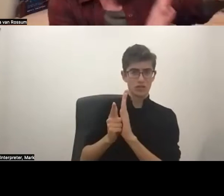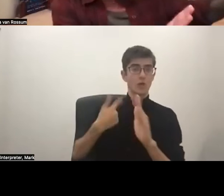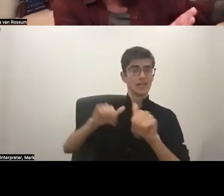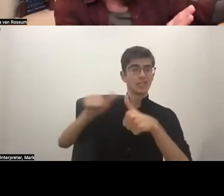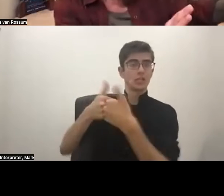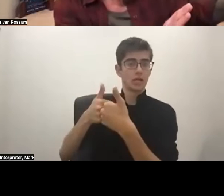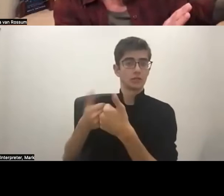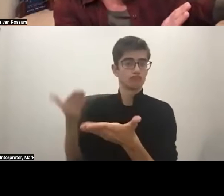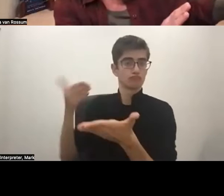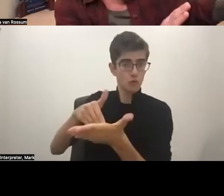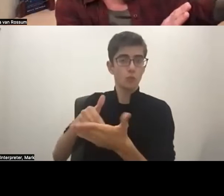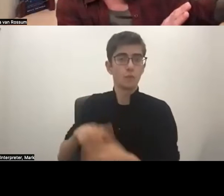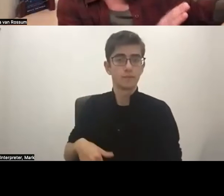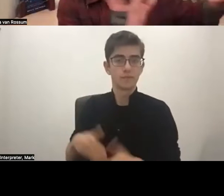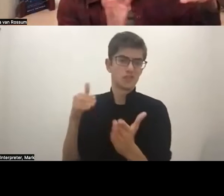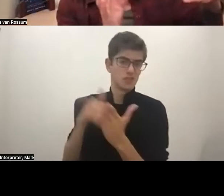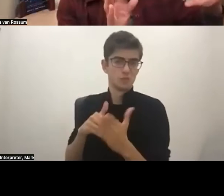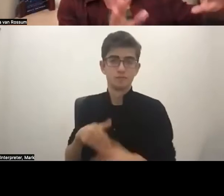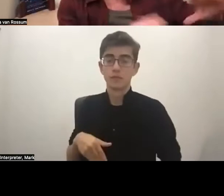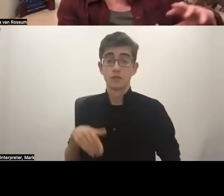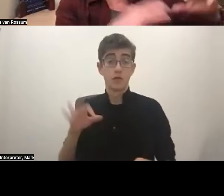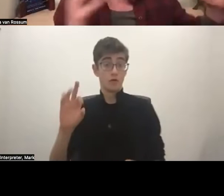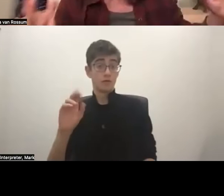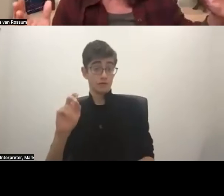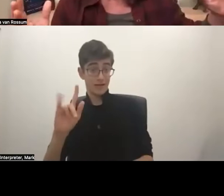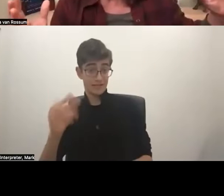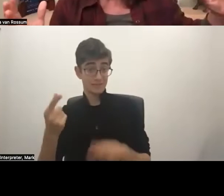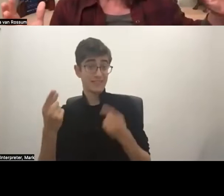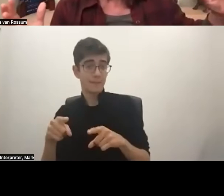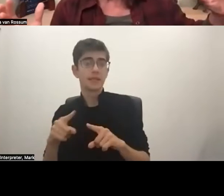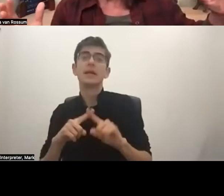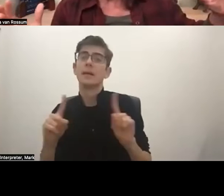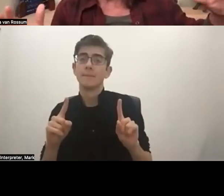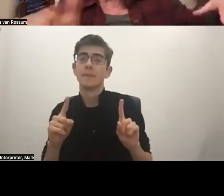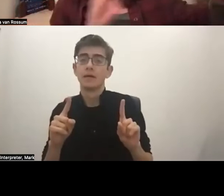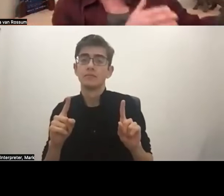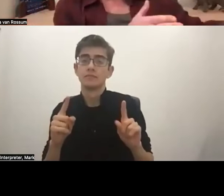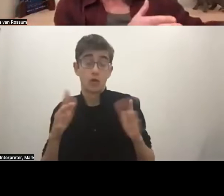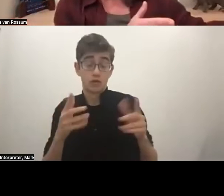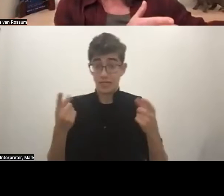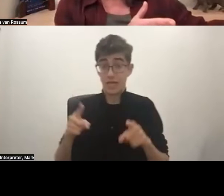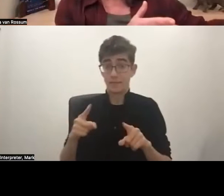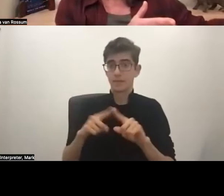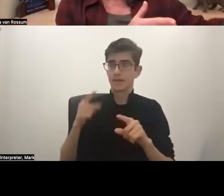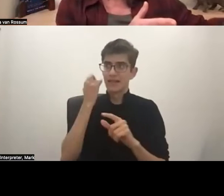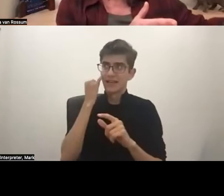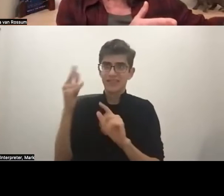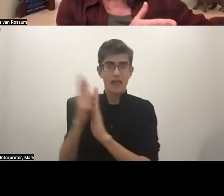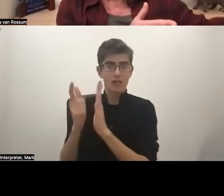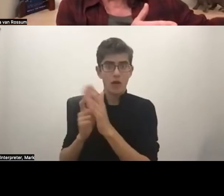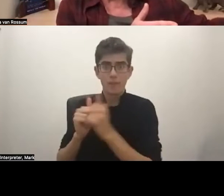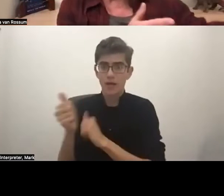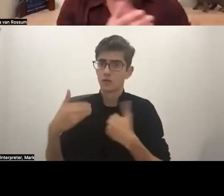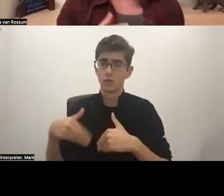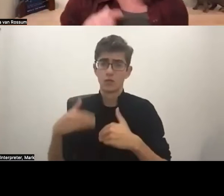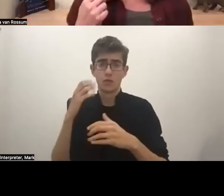So fracking was happening in the Commonwealth of Pennsylvania, but truthfully, it was going to get exponentially worse if this law was allowed to go into force